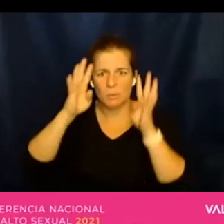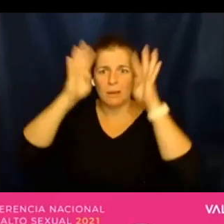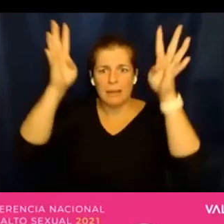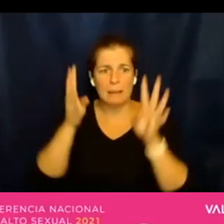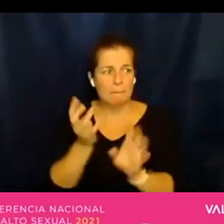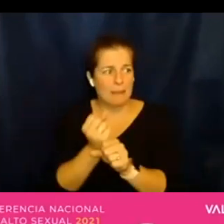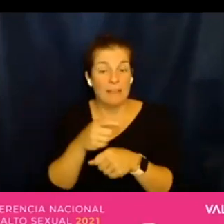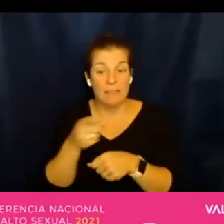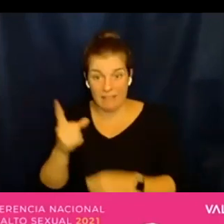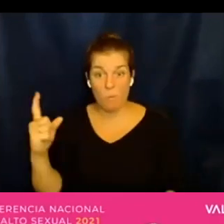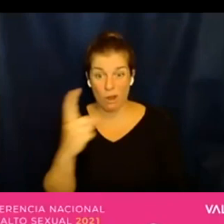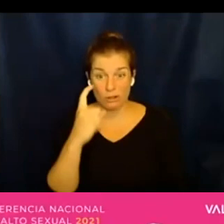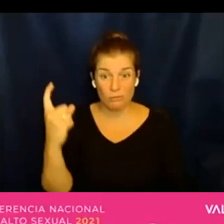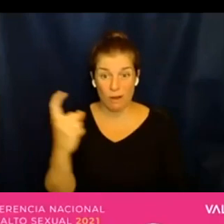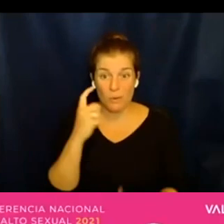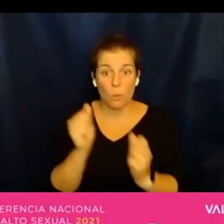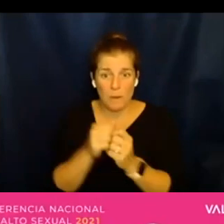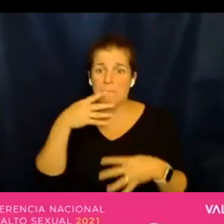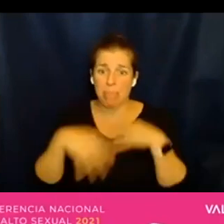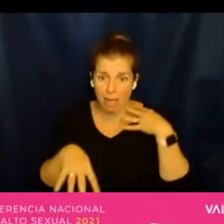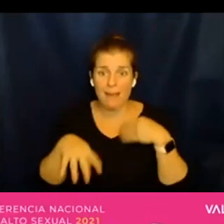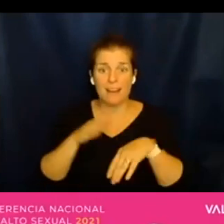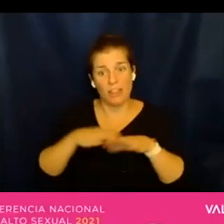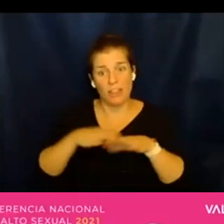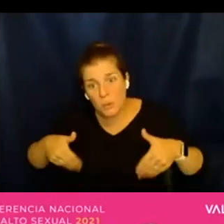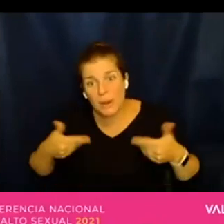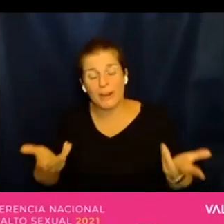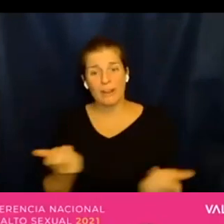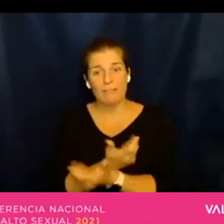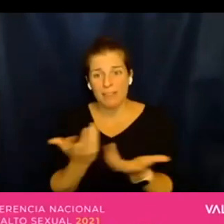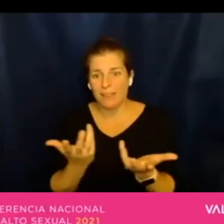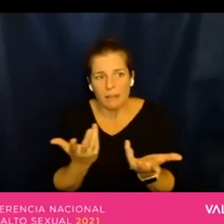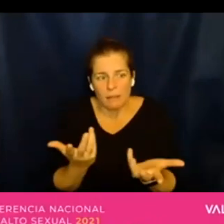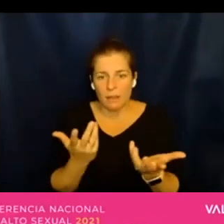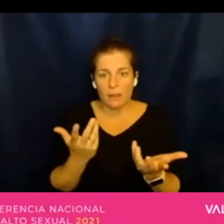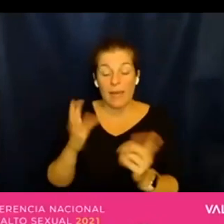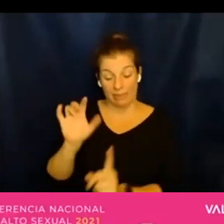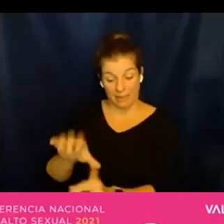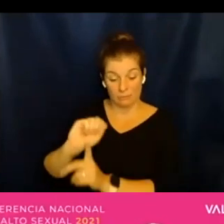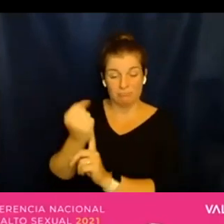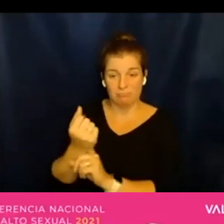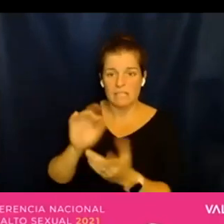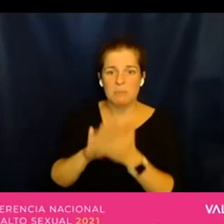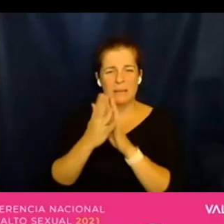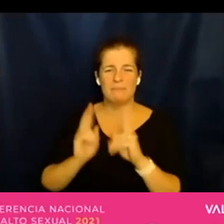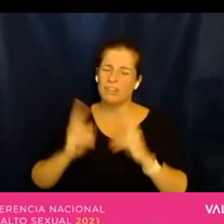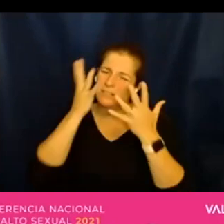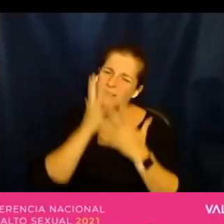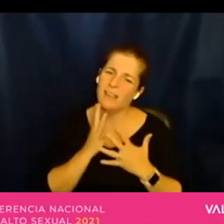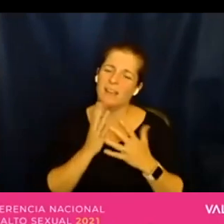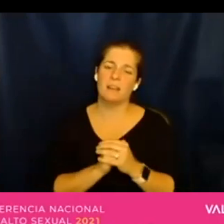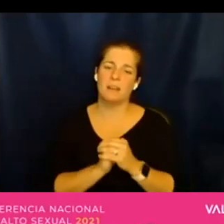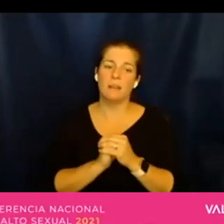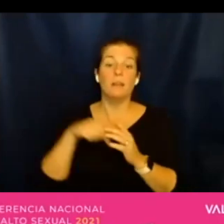walked around with blood in their underwear. And all of these situations become very sad in this work.